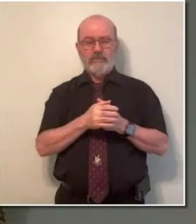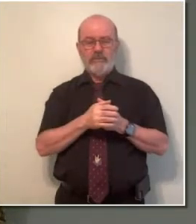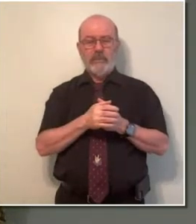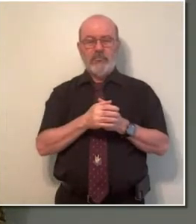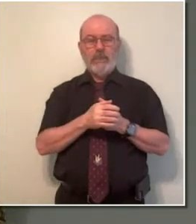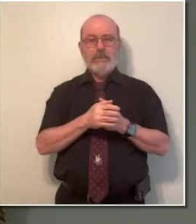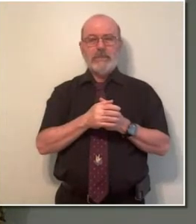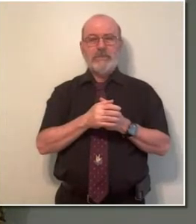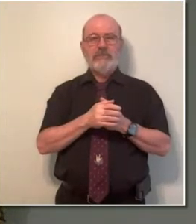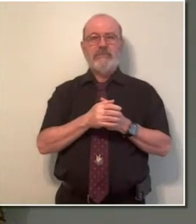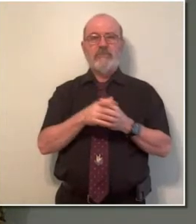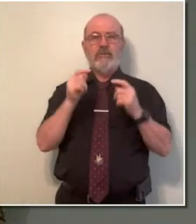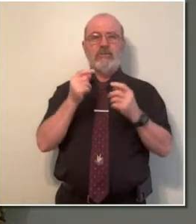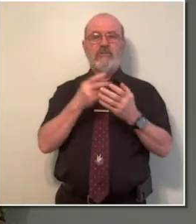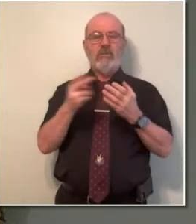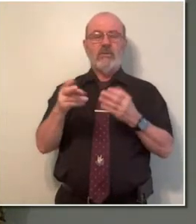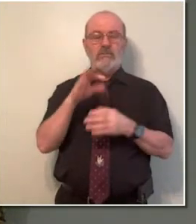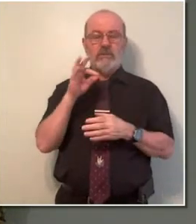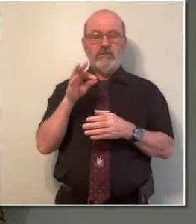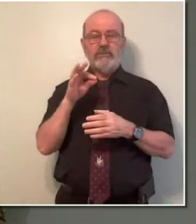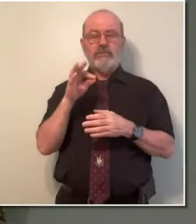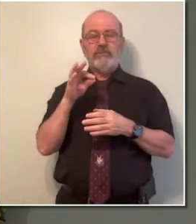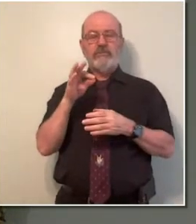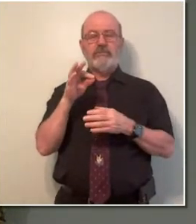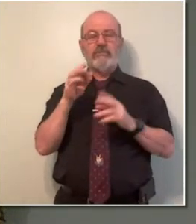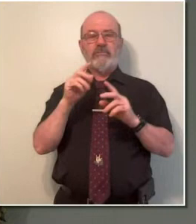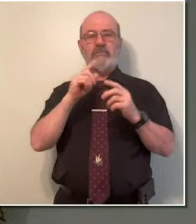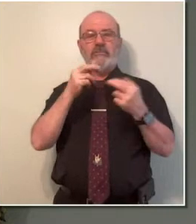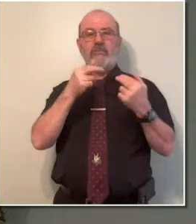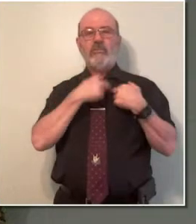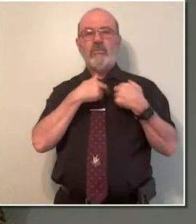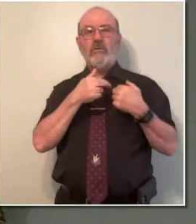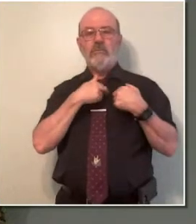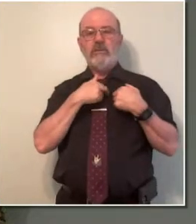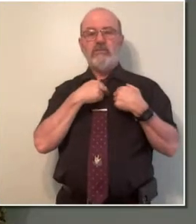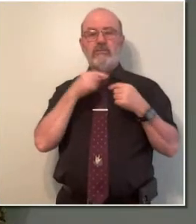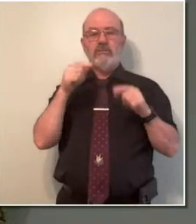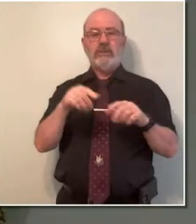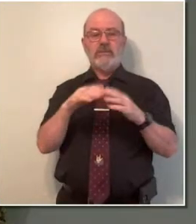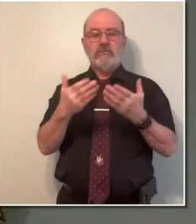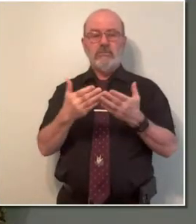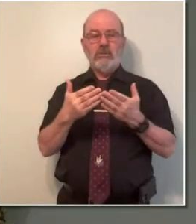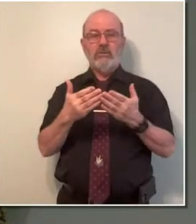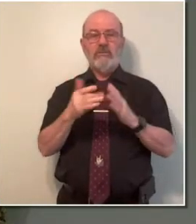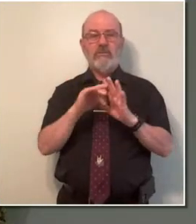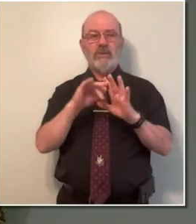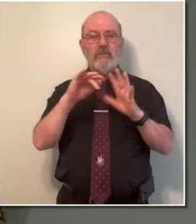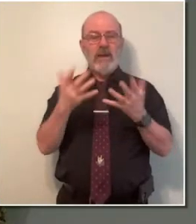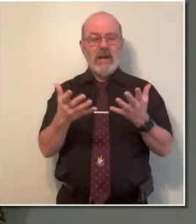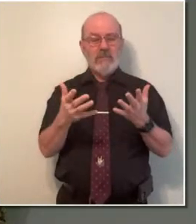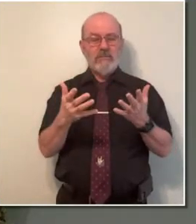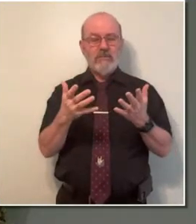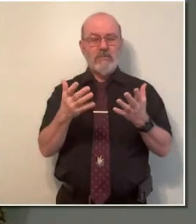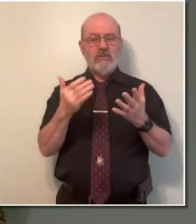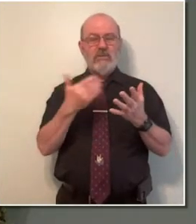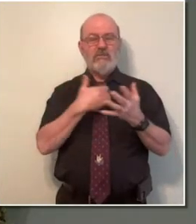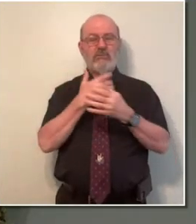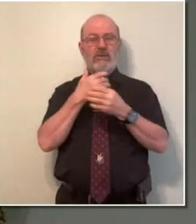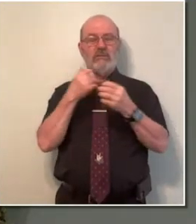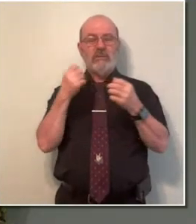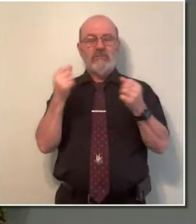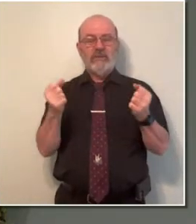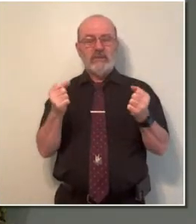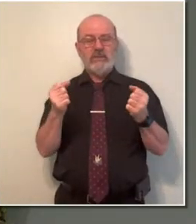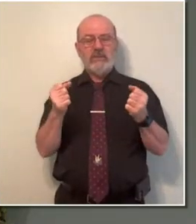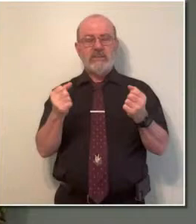it from the Holy Spirit, who is responsible for this book, for the Bible, for our salvation, that